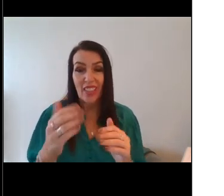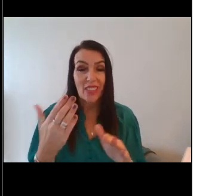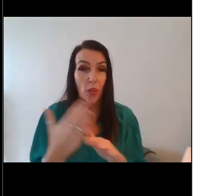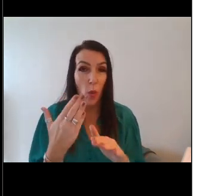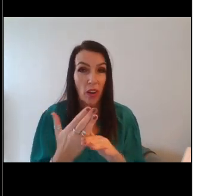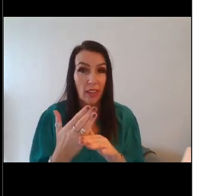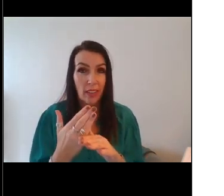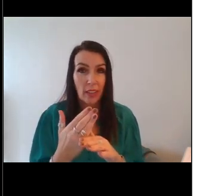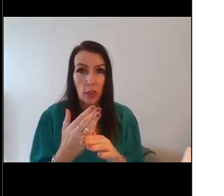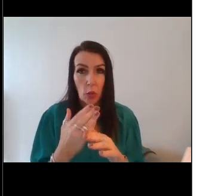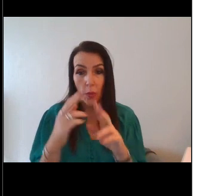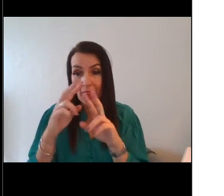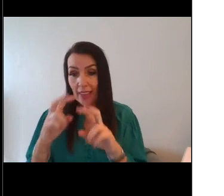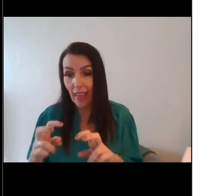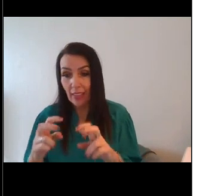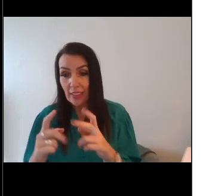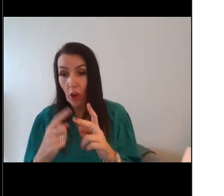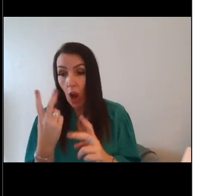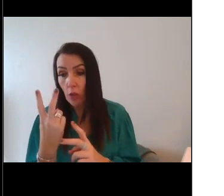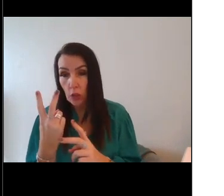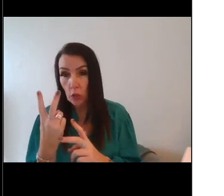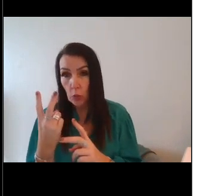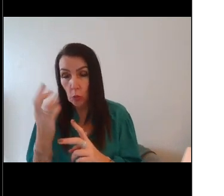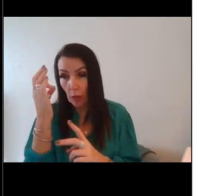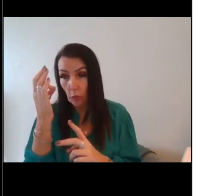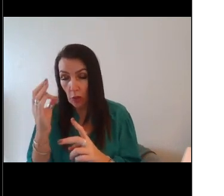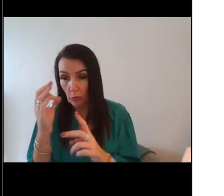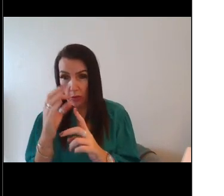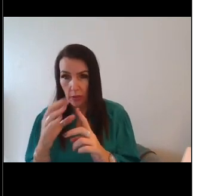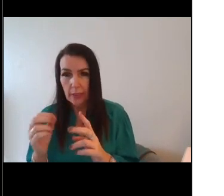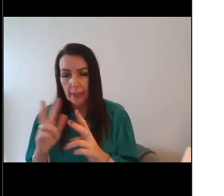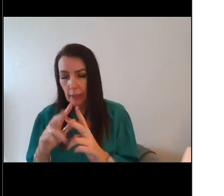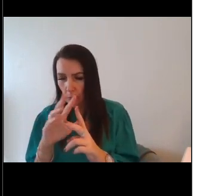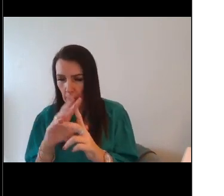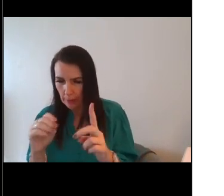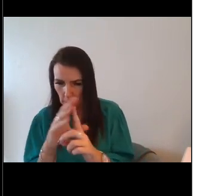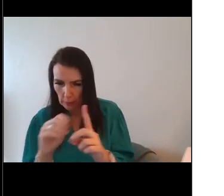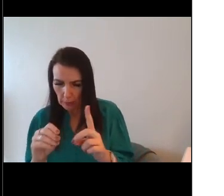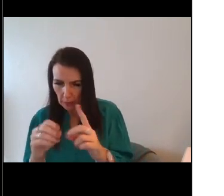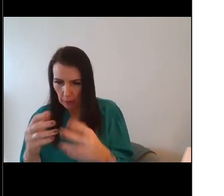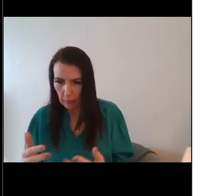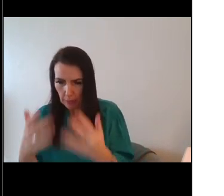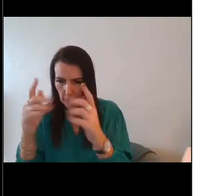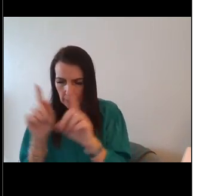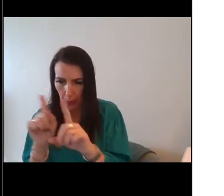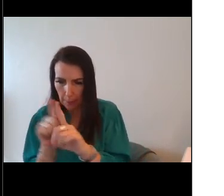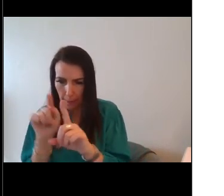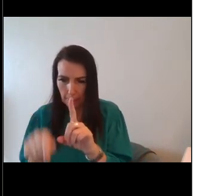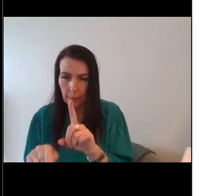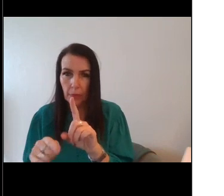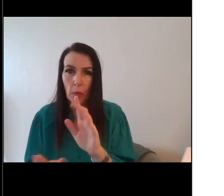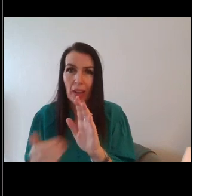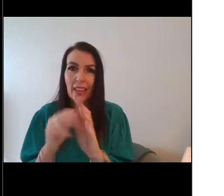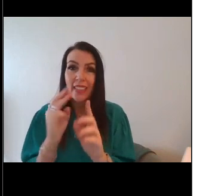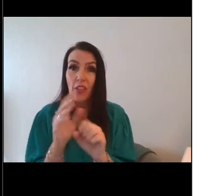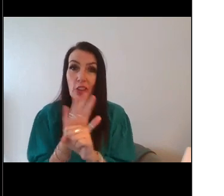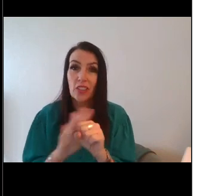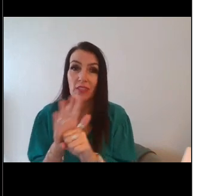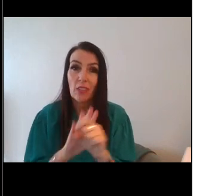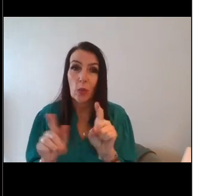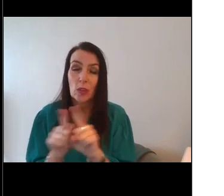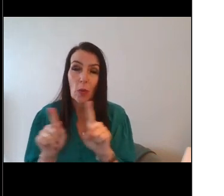the analysis for the other two WICA councils, so Leeds and Kirklees. As part of this work, we actually added a third scenario as well to the analysis.